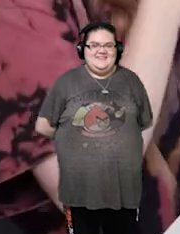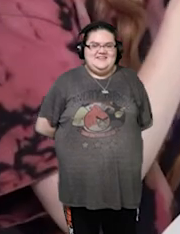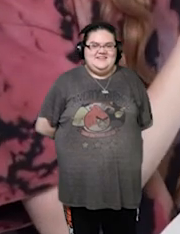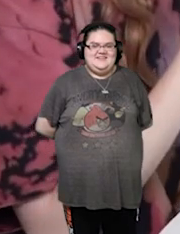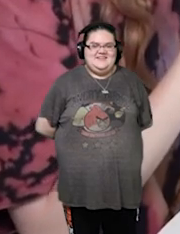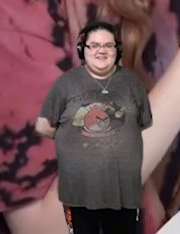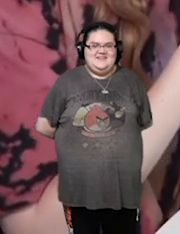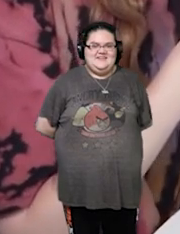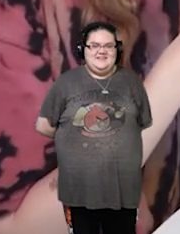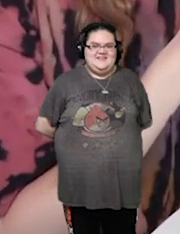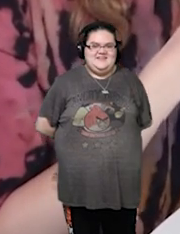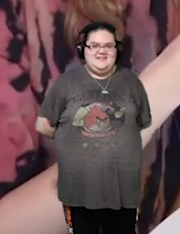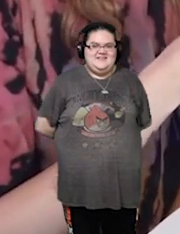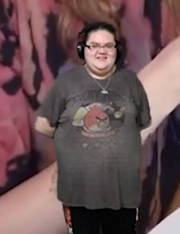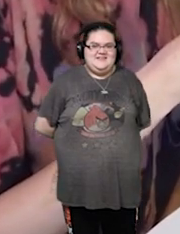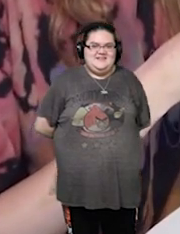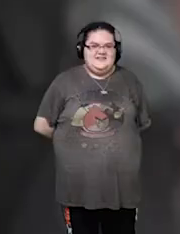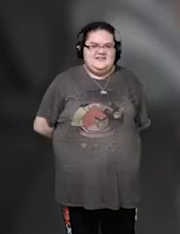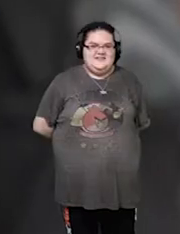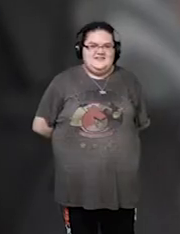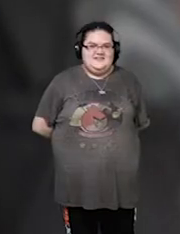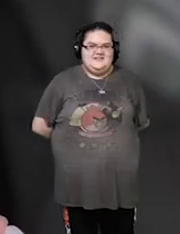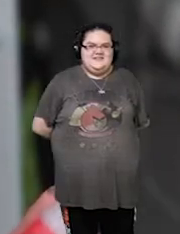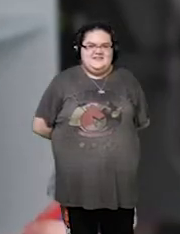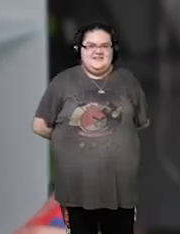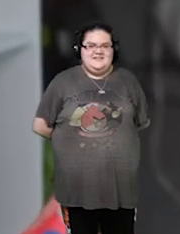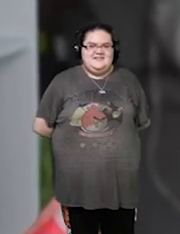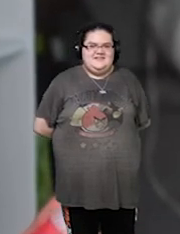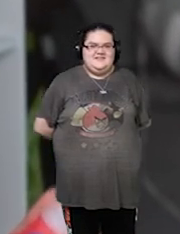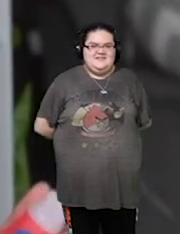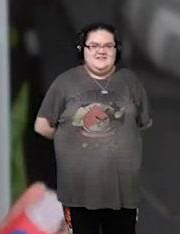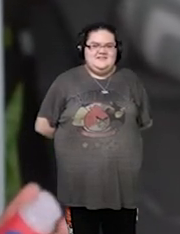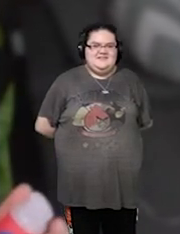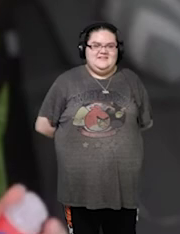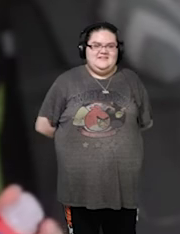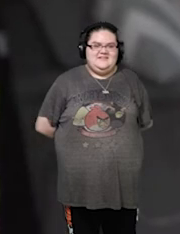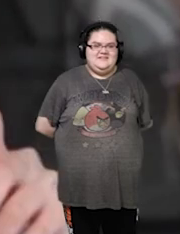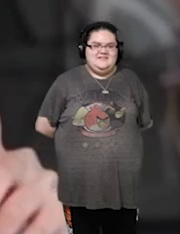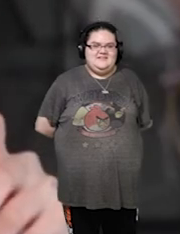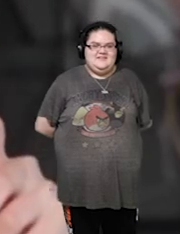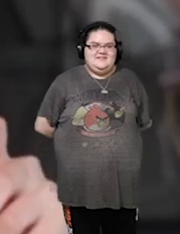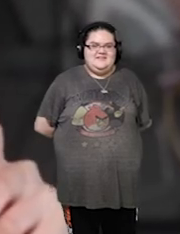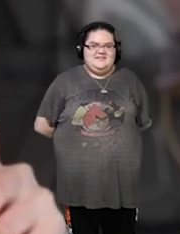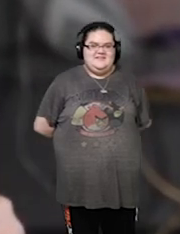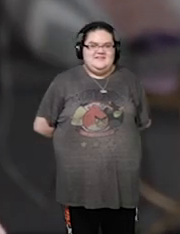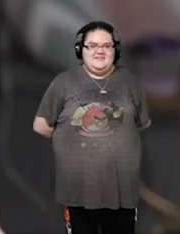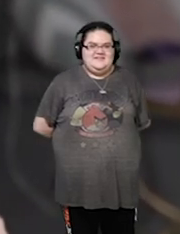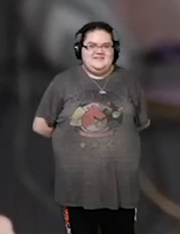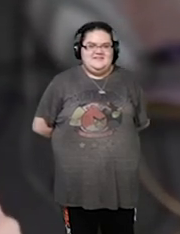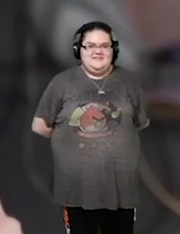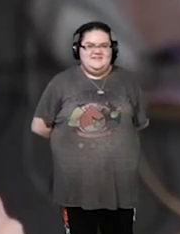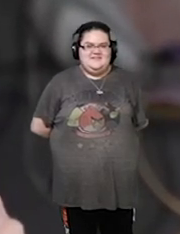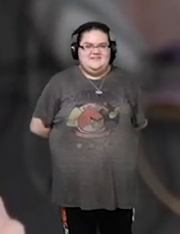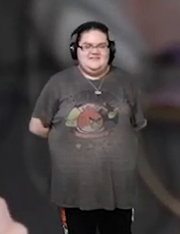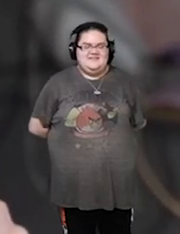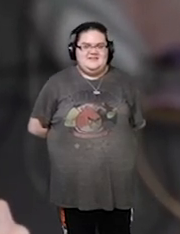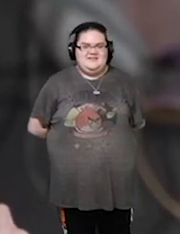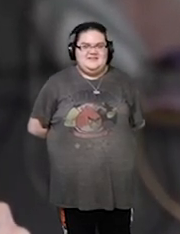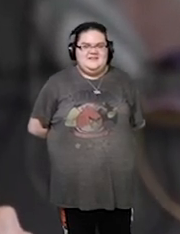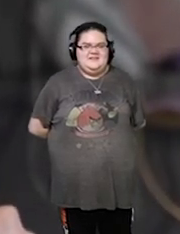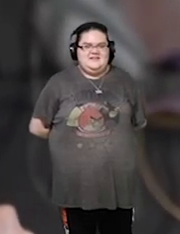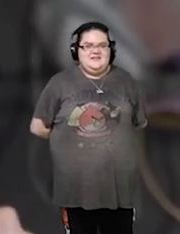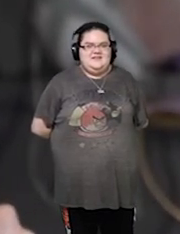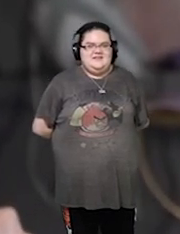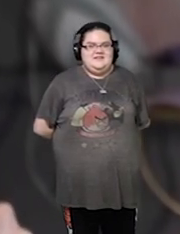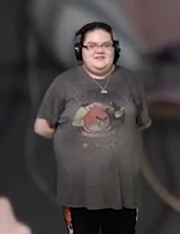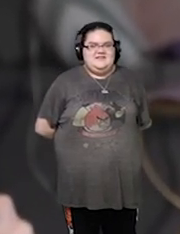putting it? Why have you put it there and not on my hand? Sorry, is that not your hand? But it's here, though. Can I have tissues, please? No, find out what it is. What is it? How long